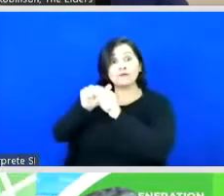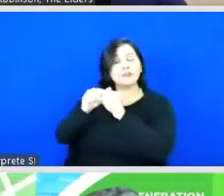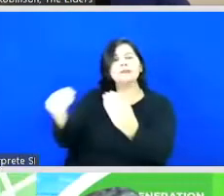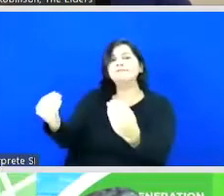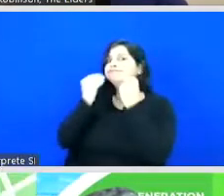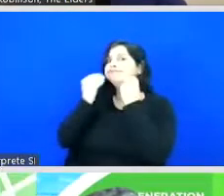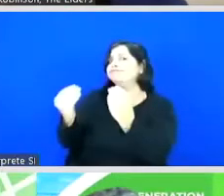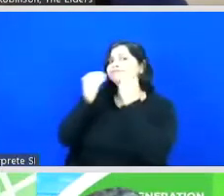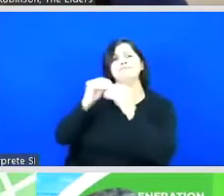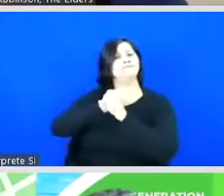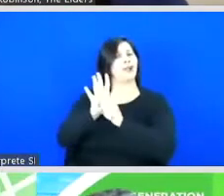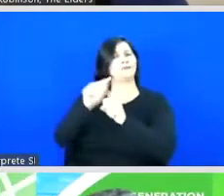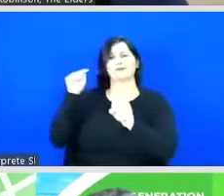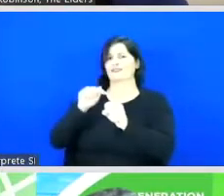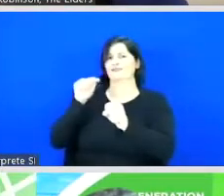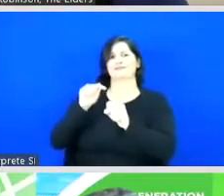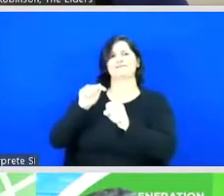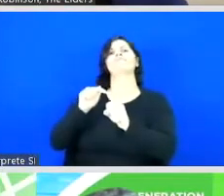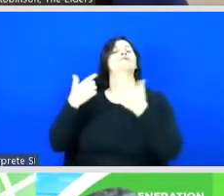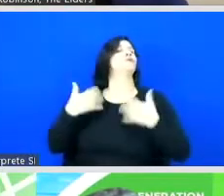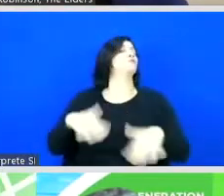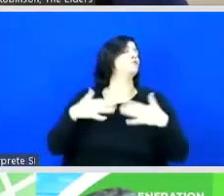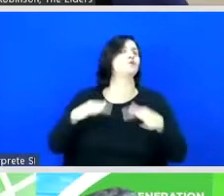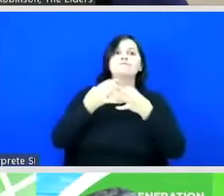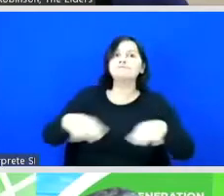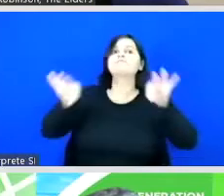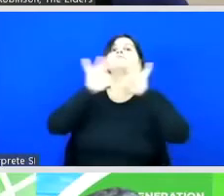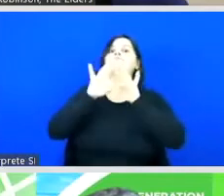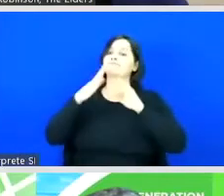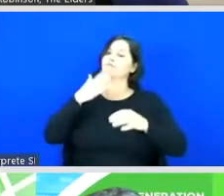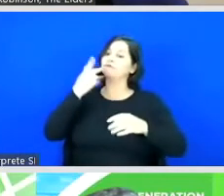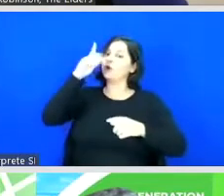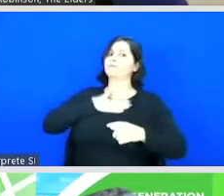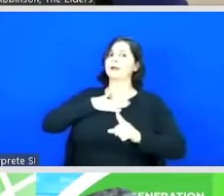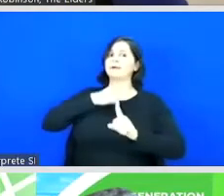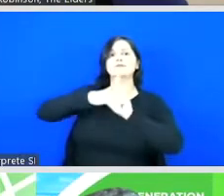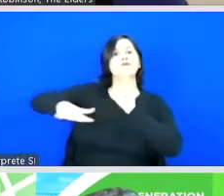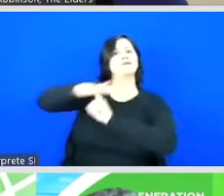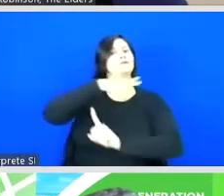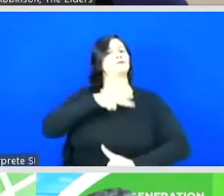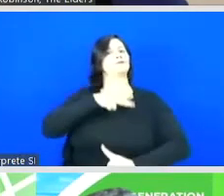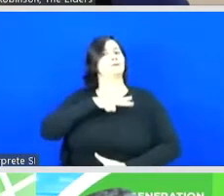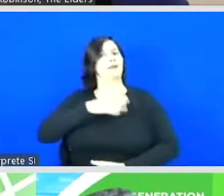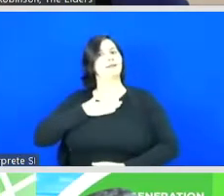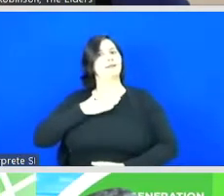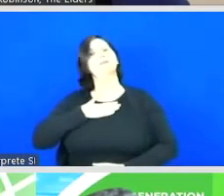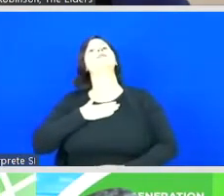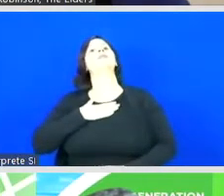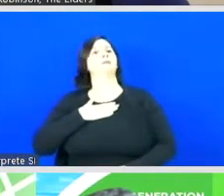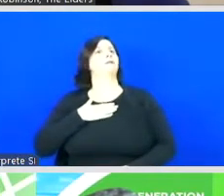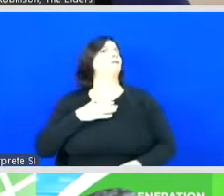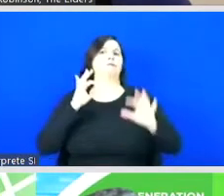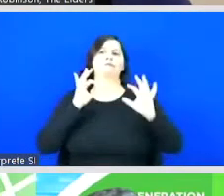least to women. We have all heard the effects that are awful to hear about, with the increased violence